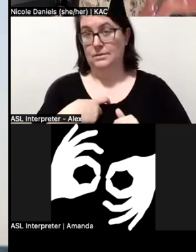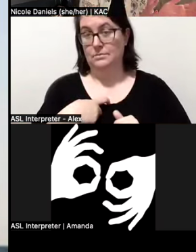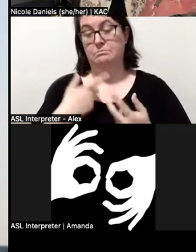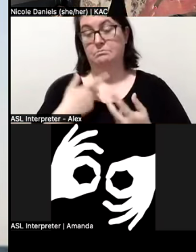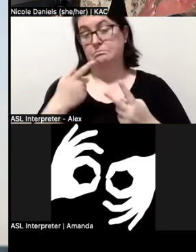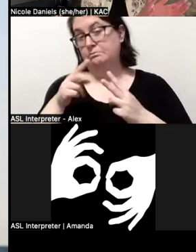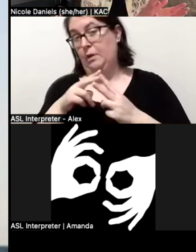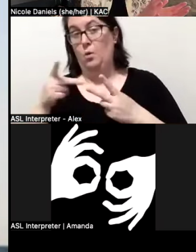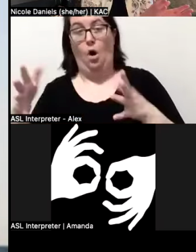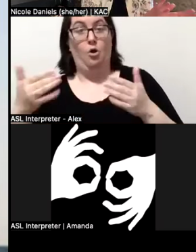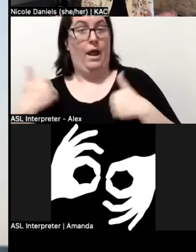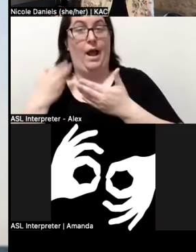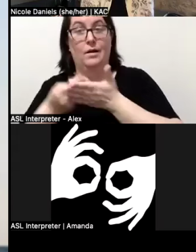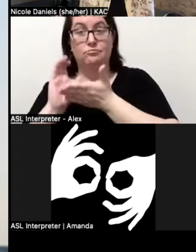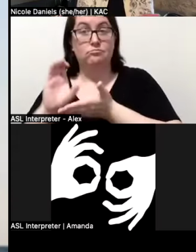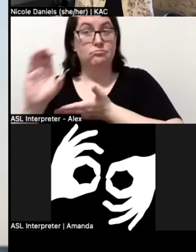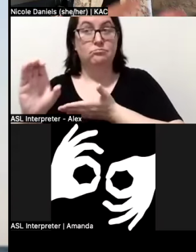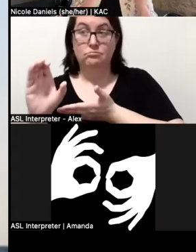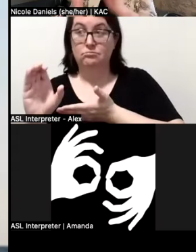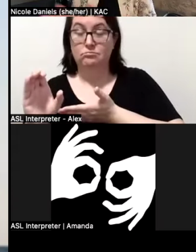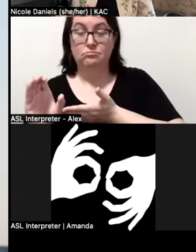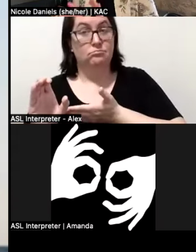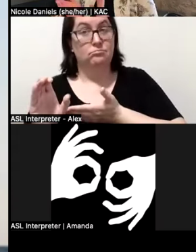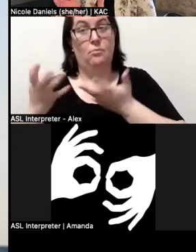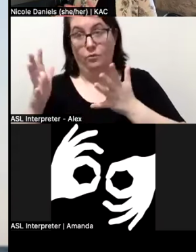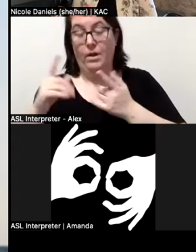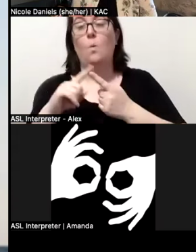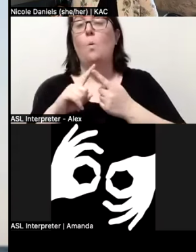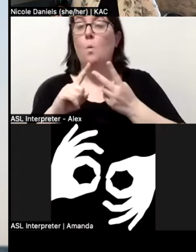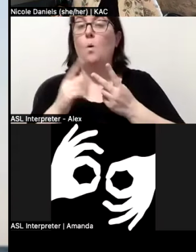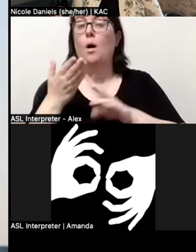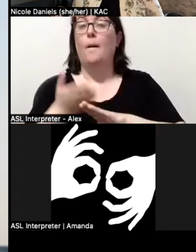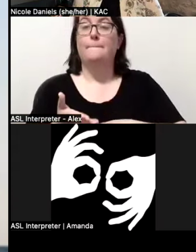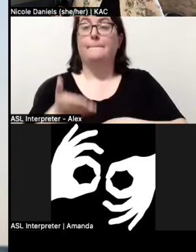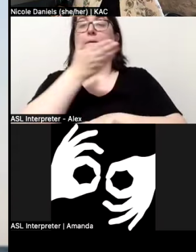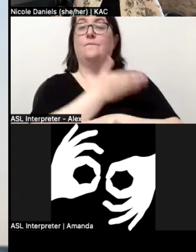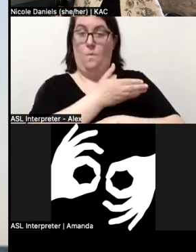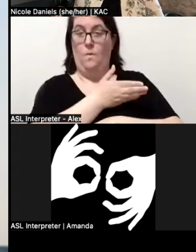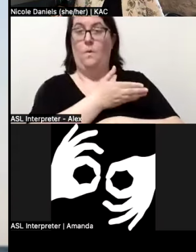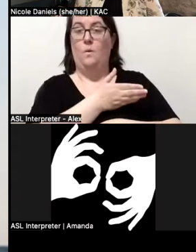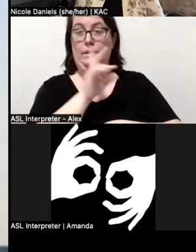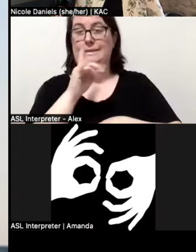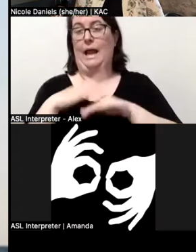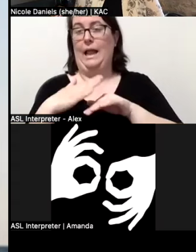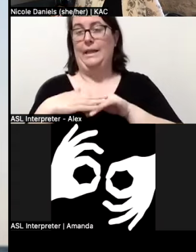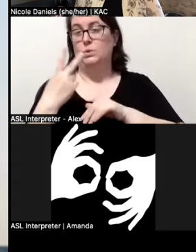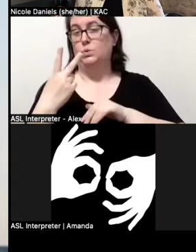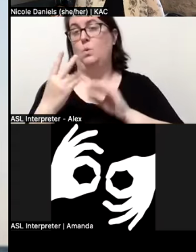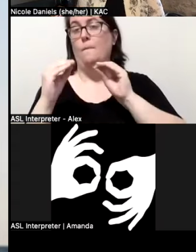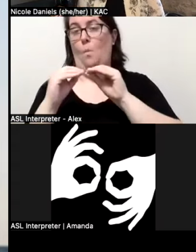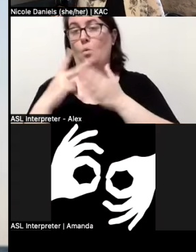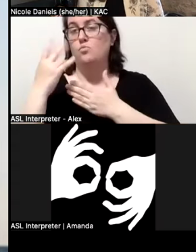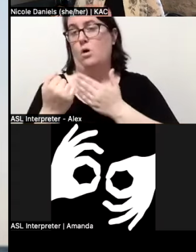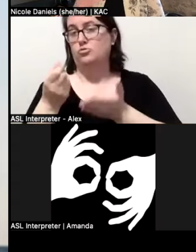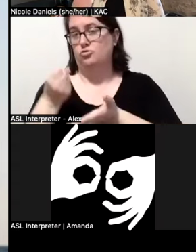you currently receive a CKAF operating grant, or you have previously received 2 or more CKAF project grants.